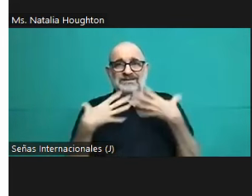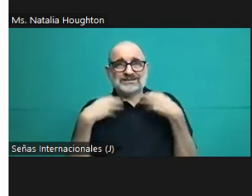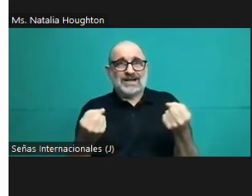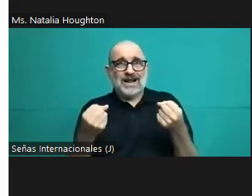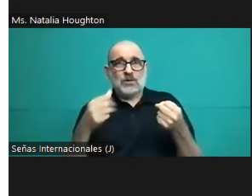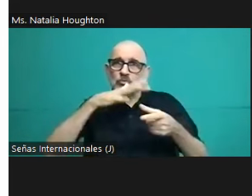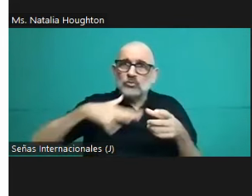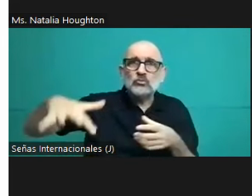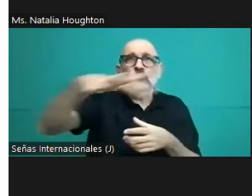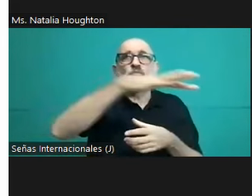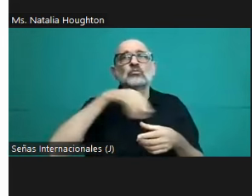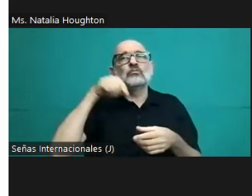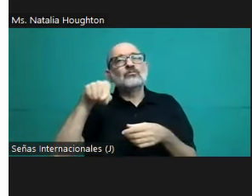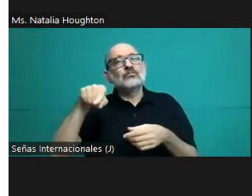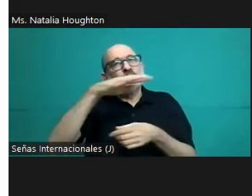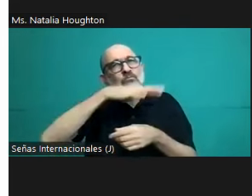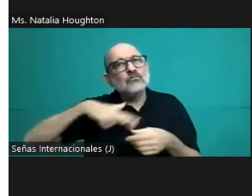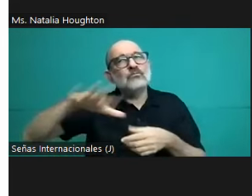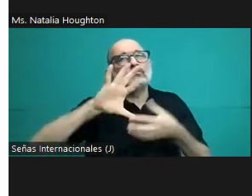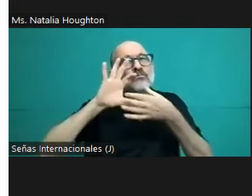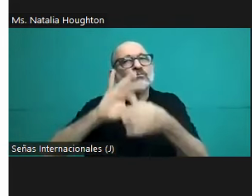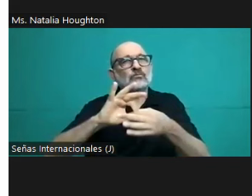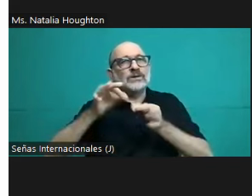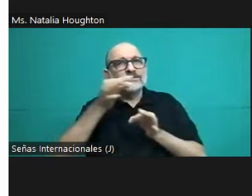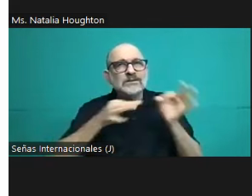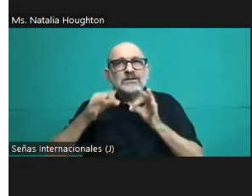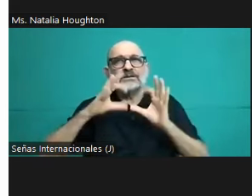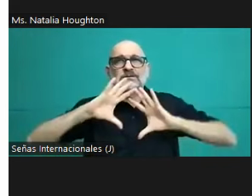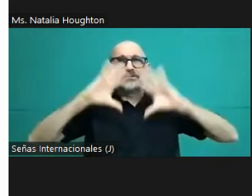the end of 2014 has represented